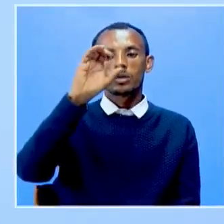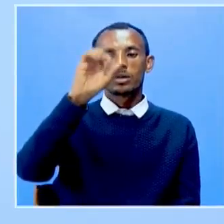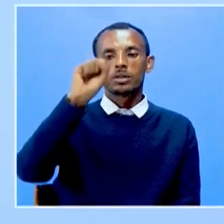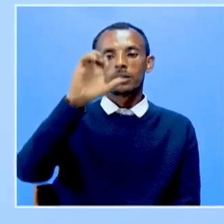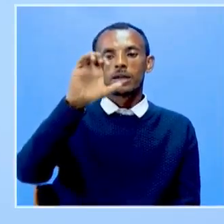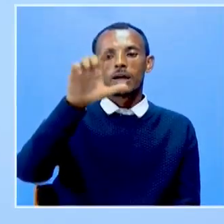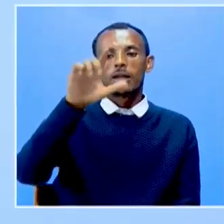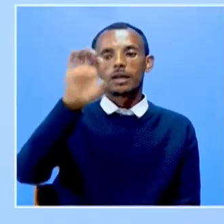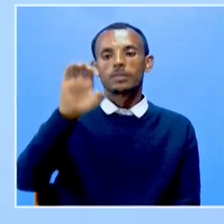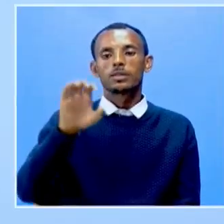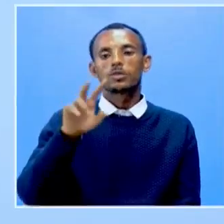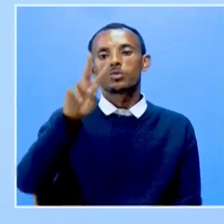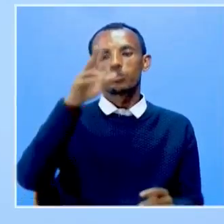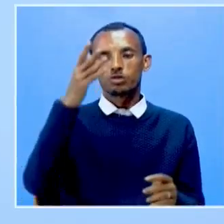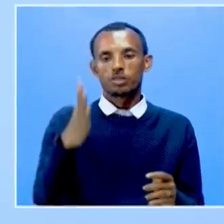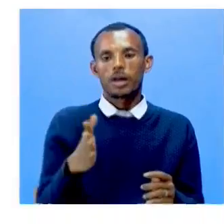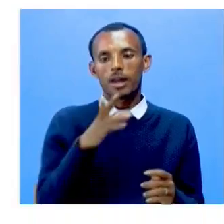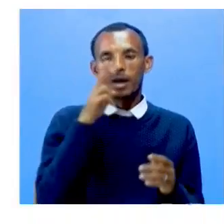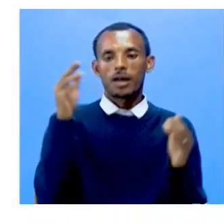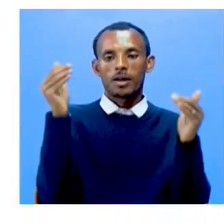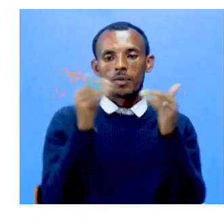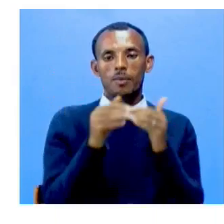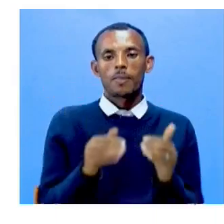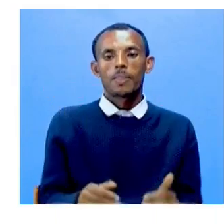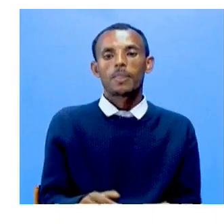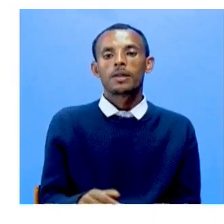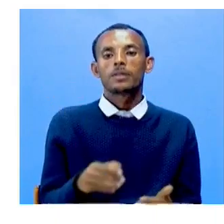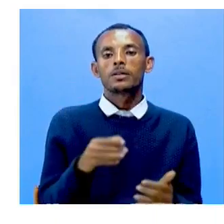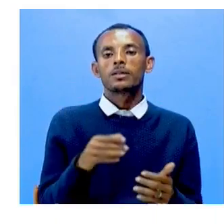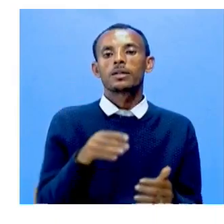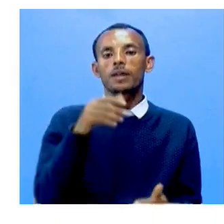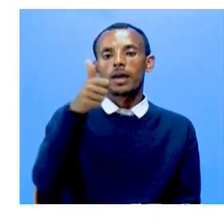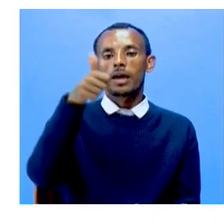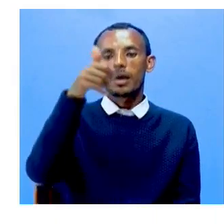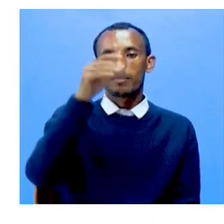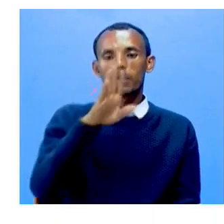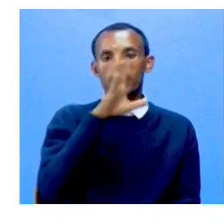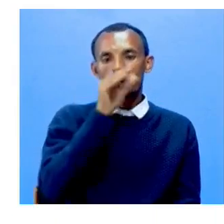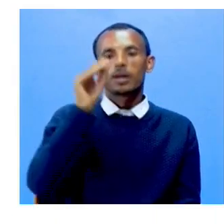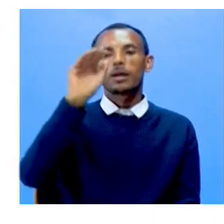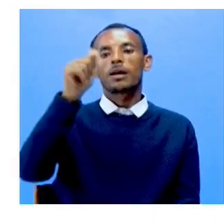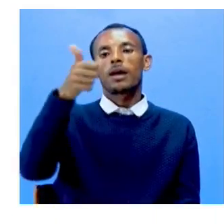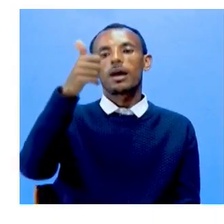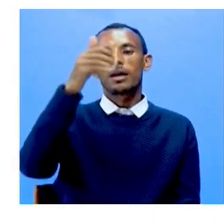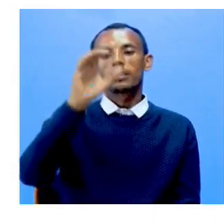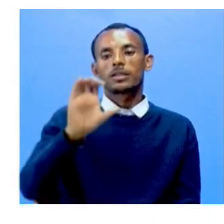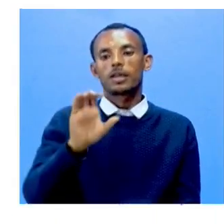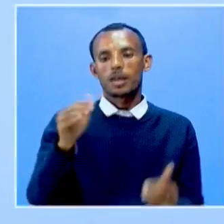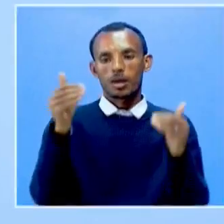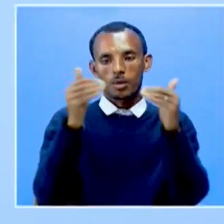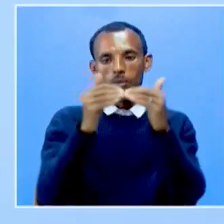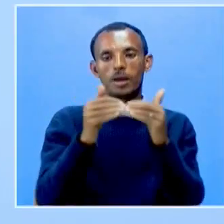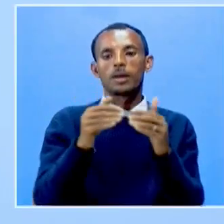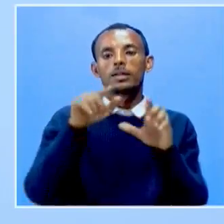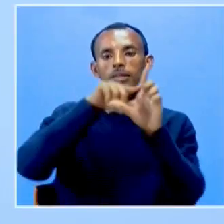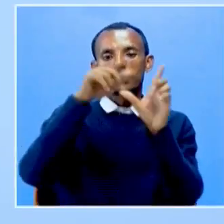two sides are congruent. So these two sides are congruent, and the